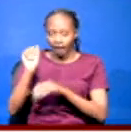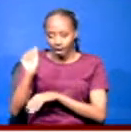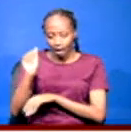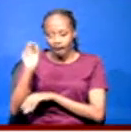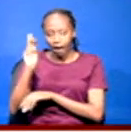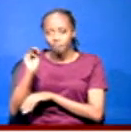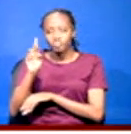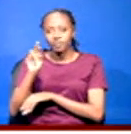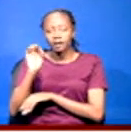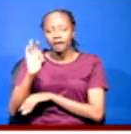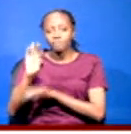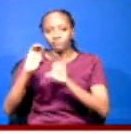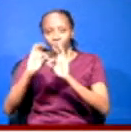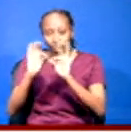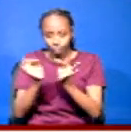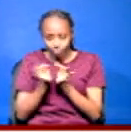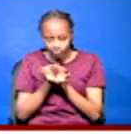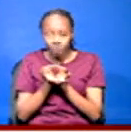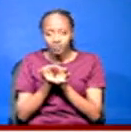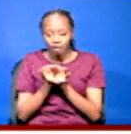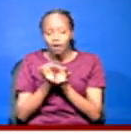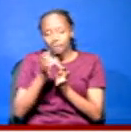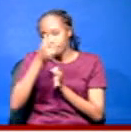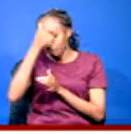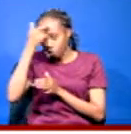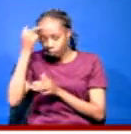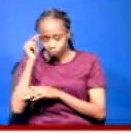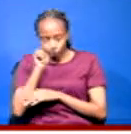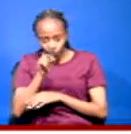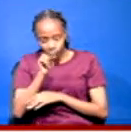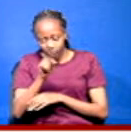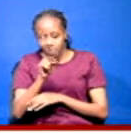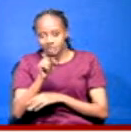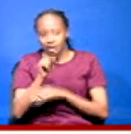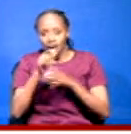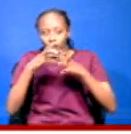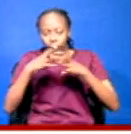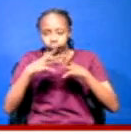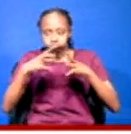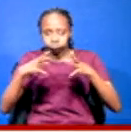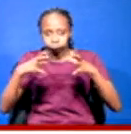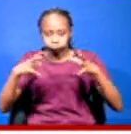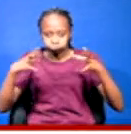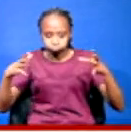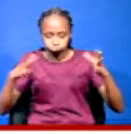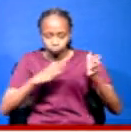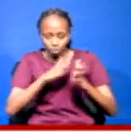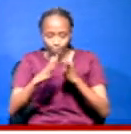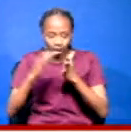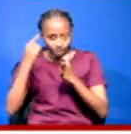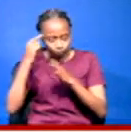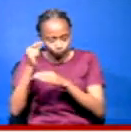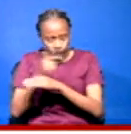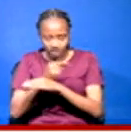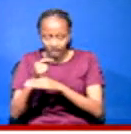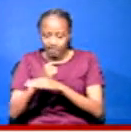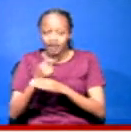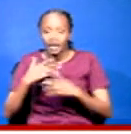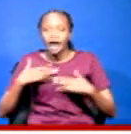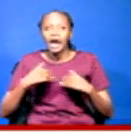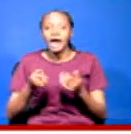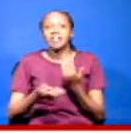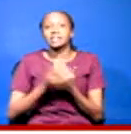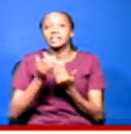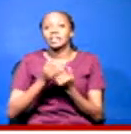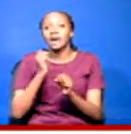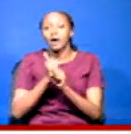fraternity on the ambitious expansion plan to scale up training for healthcare workers, not only for